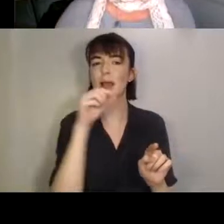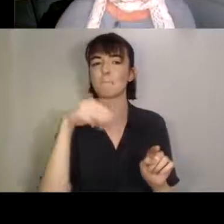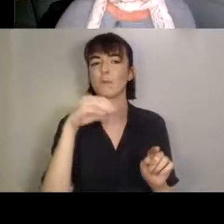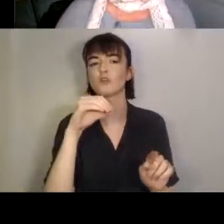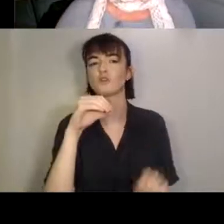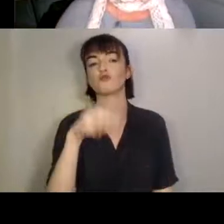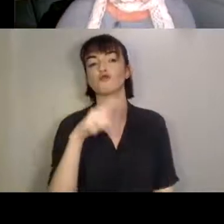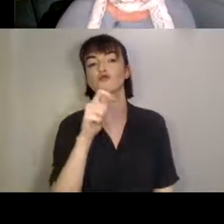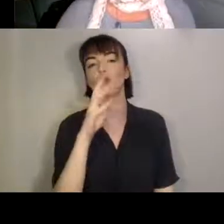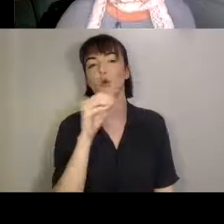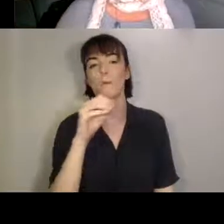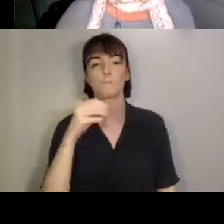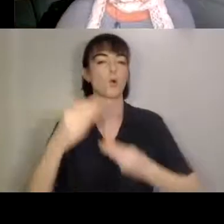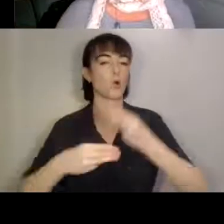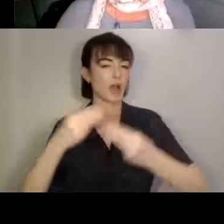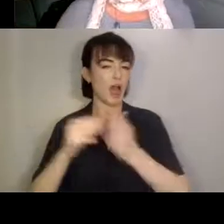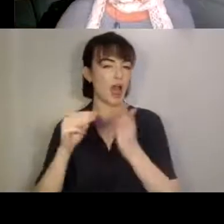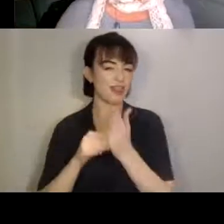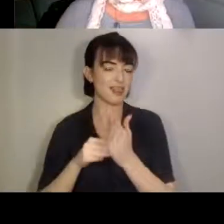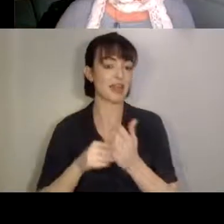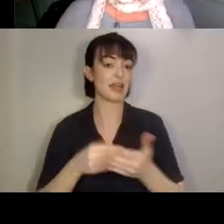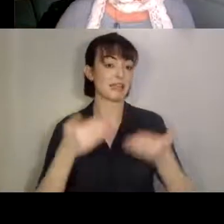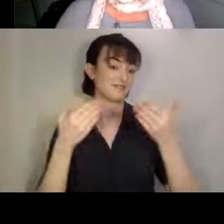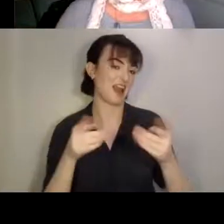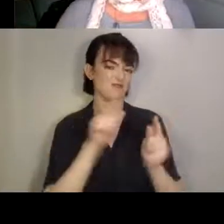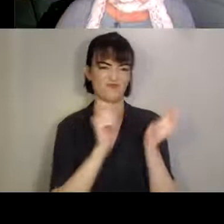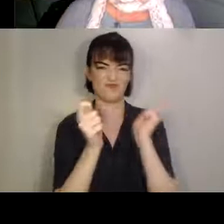protocol, now called the Success from the Start